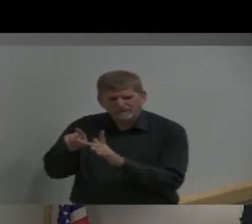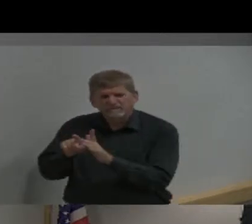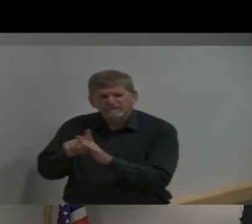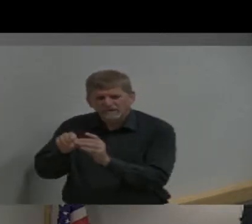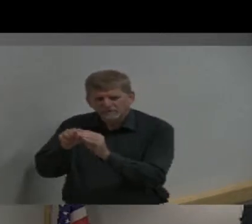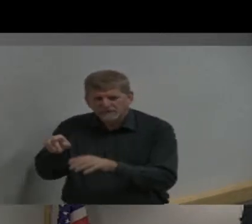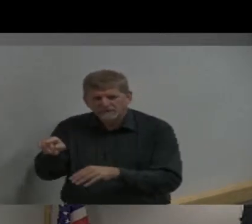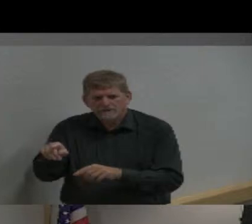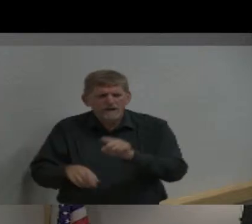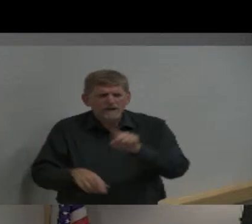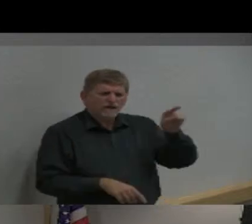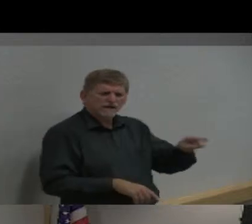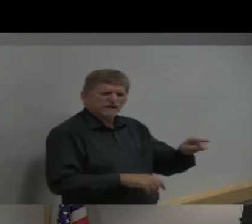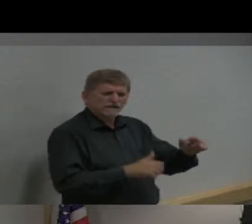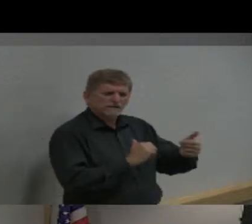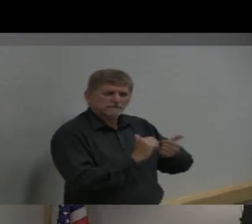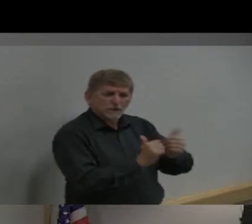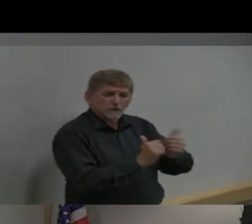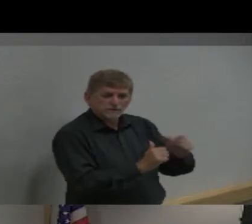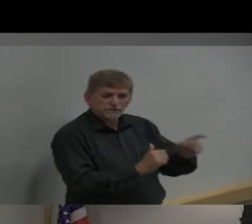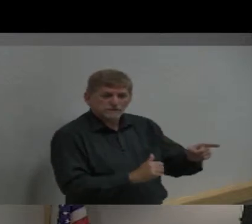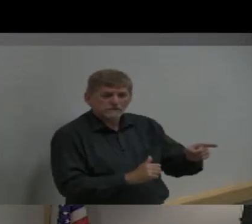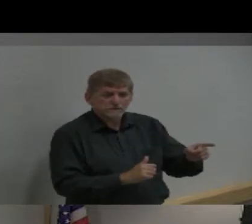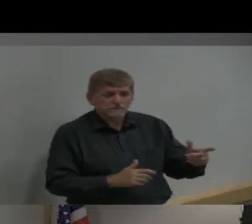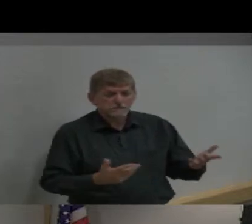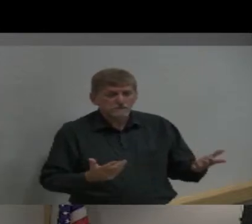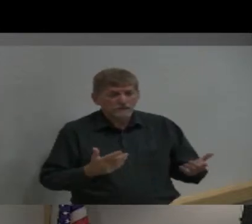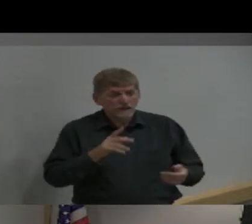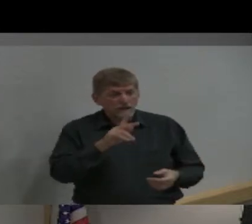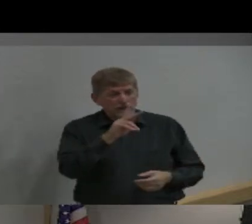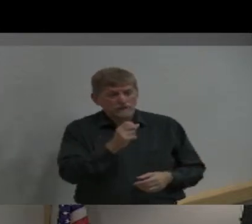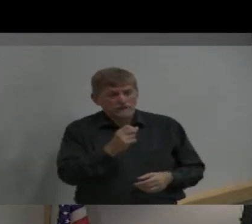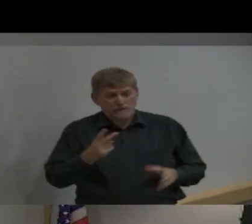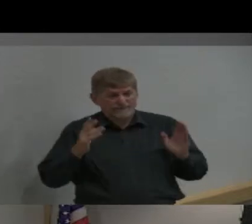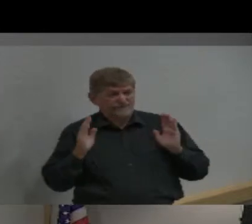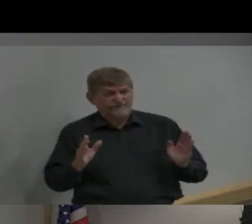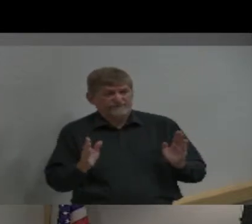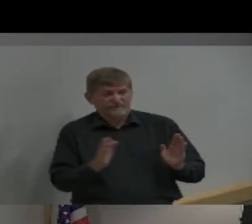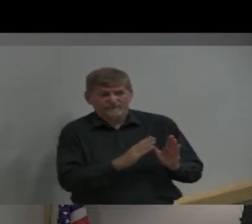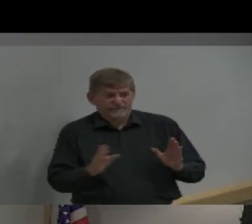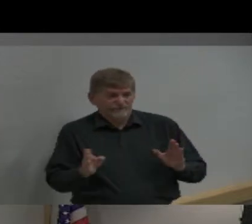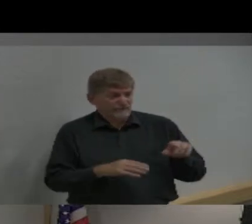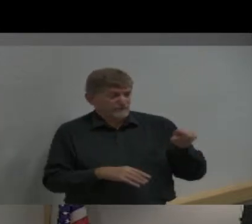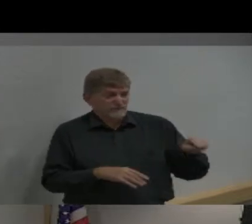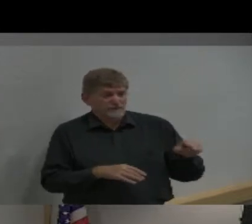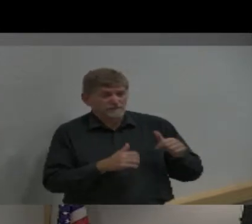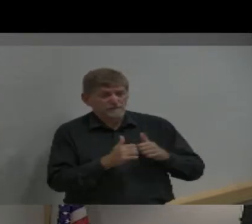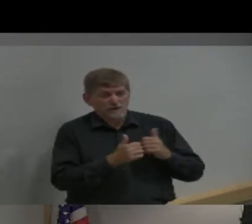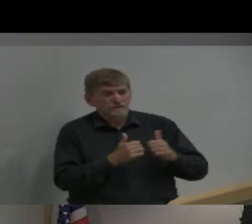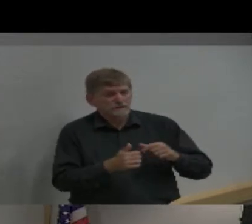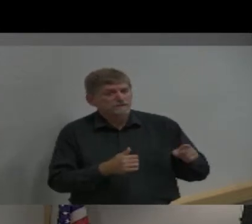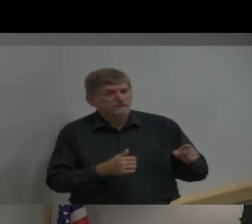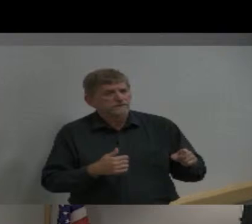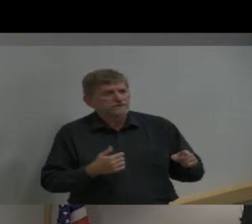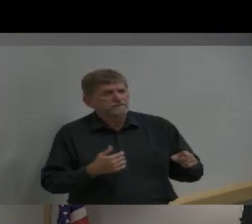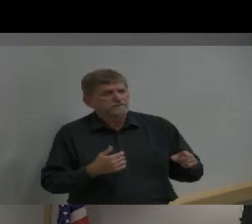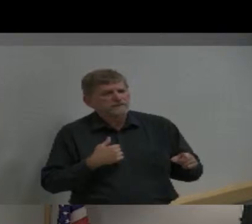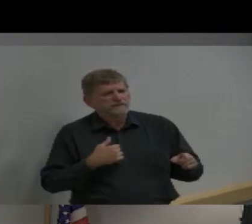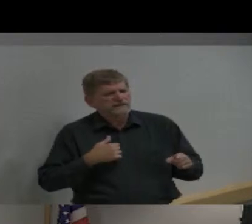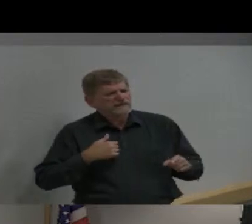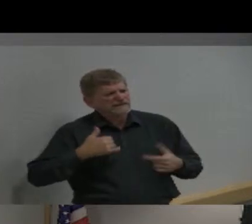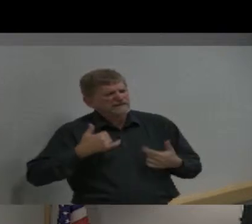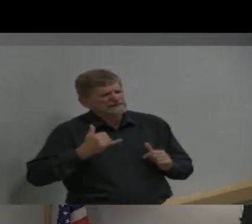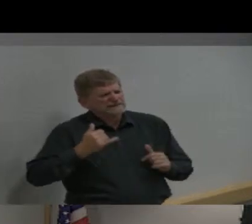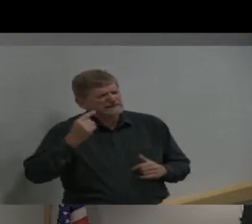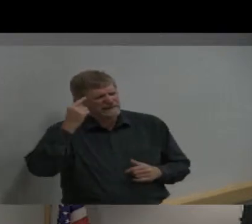number of students we have K through 12 in our county, I would still characterize that part of the spread